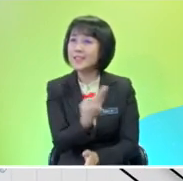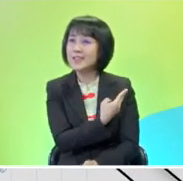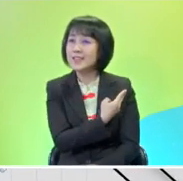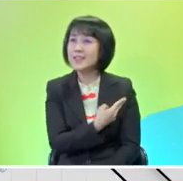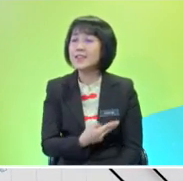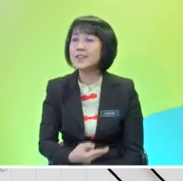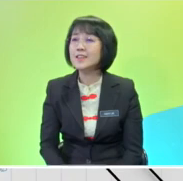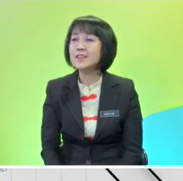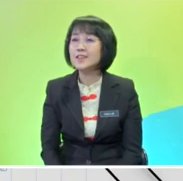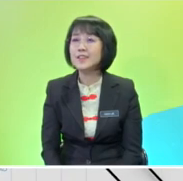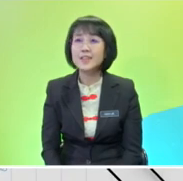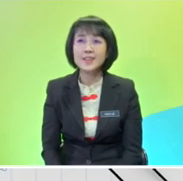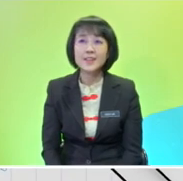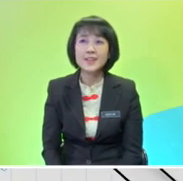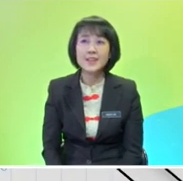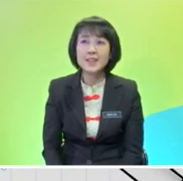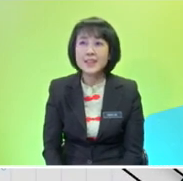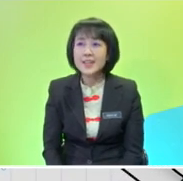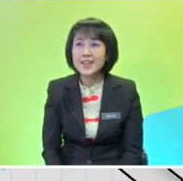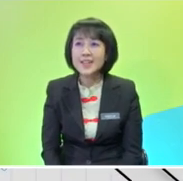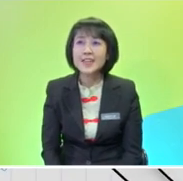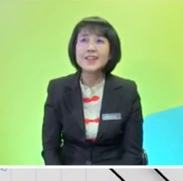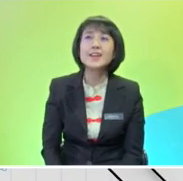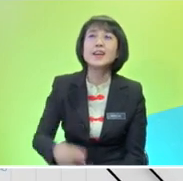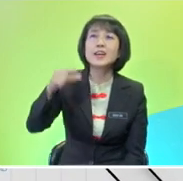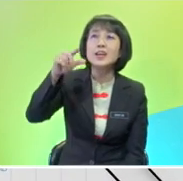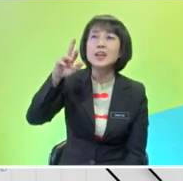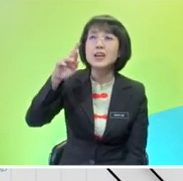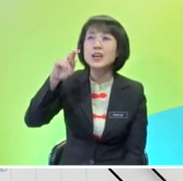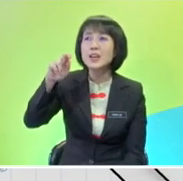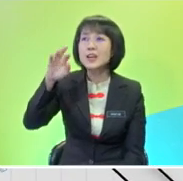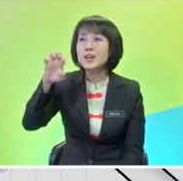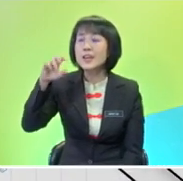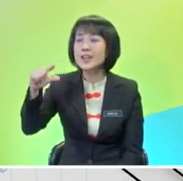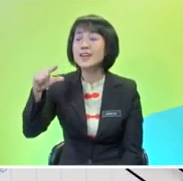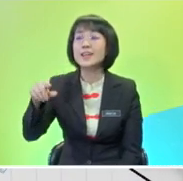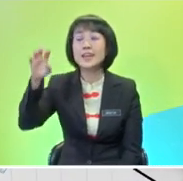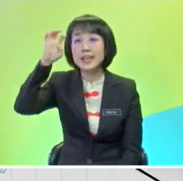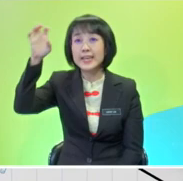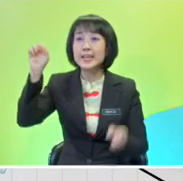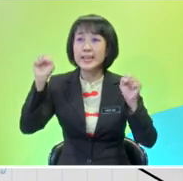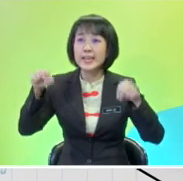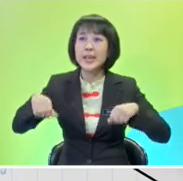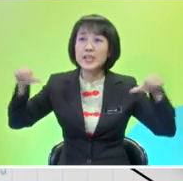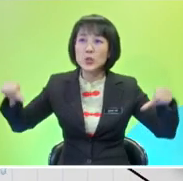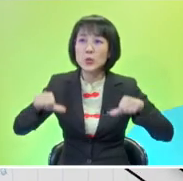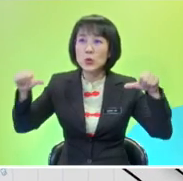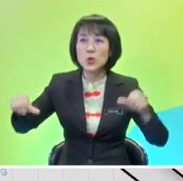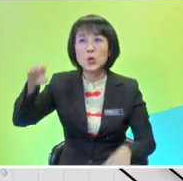Greg? Show us Greg. Oh, there's Greg. He can cook, but he can't